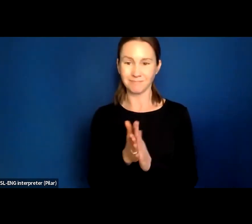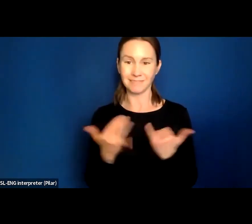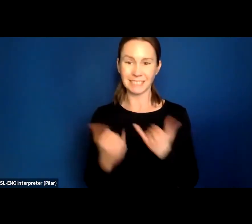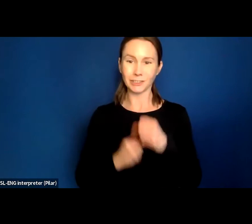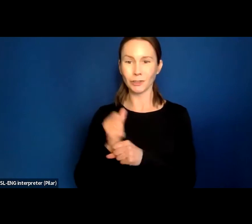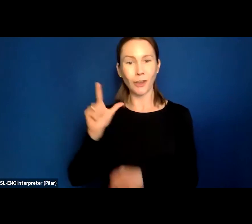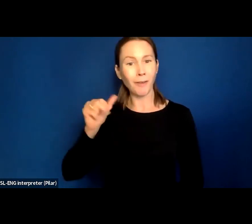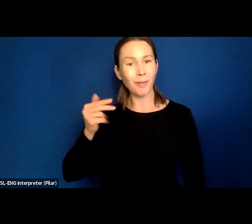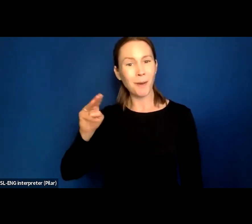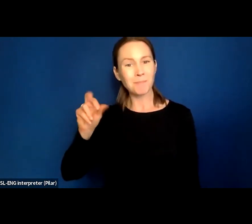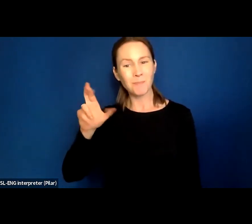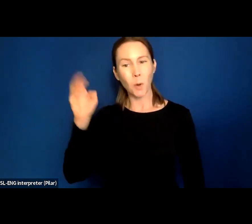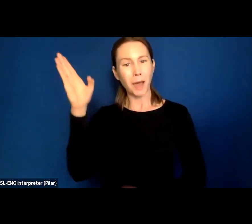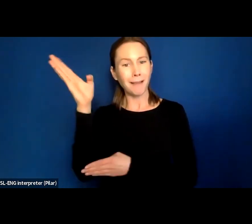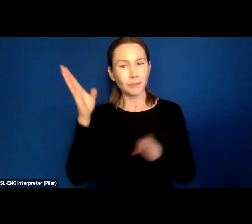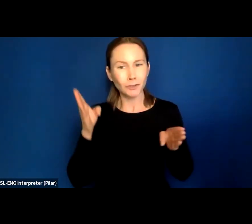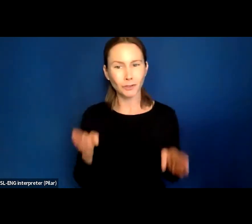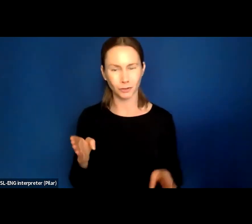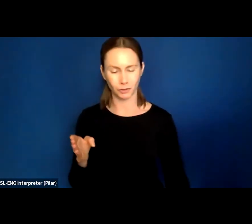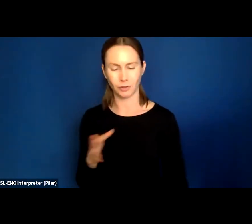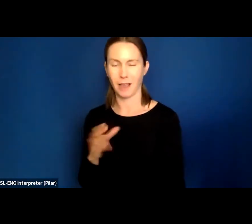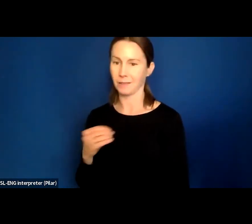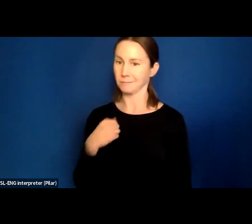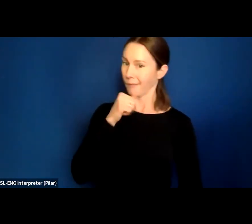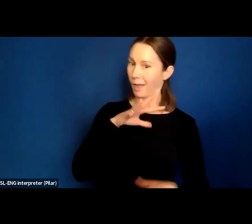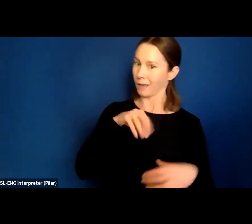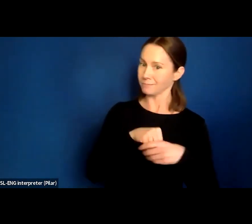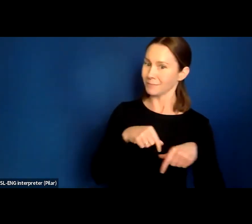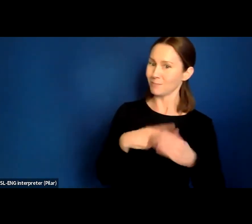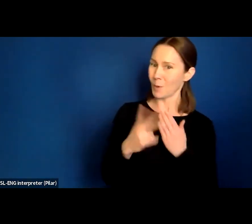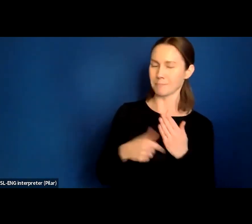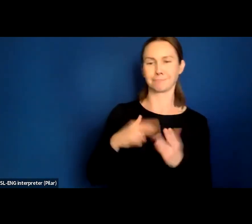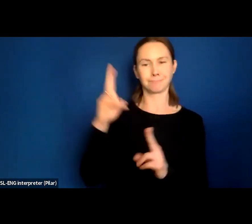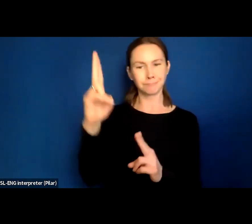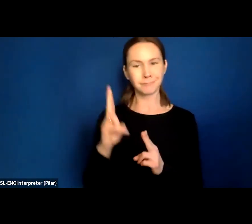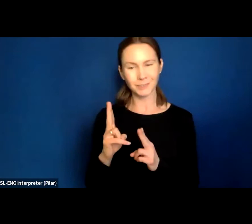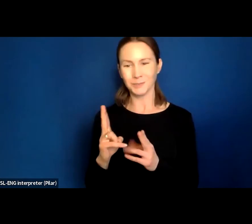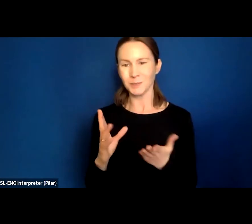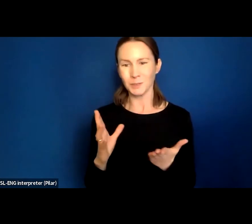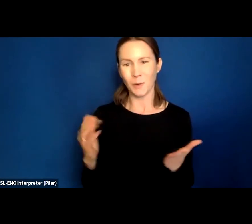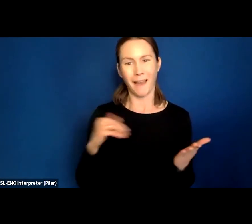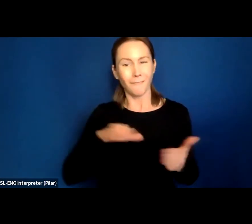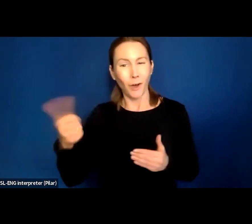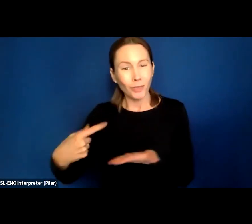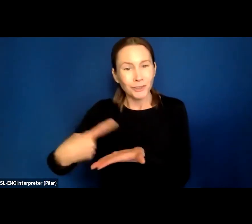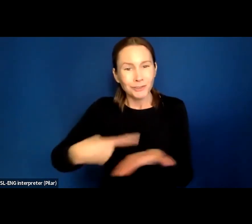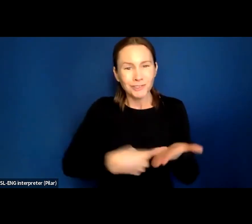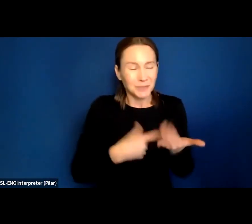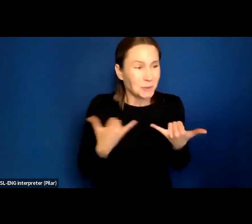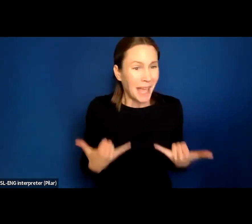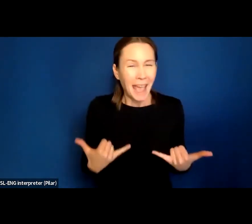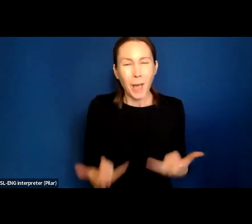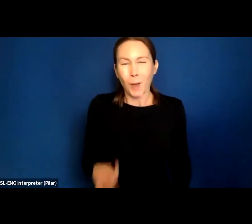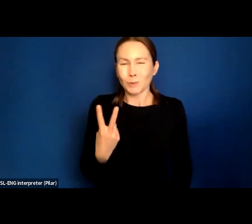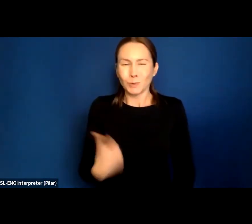Longmore lecturer. And later on in the program, I'm honored to be joined in conversation with two powerful